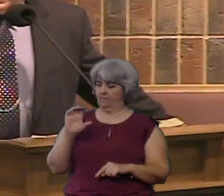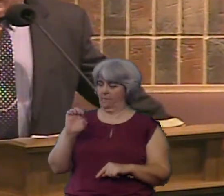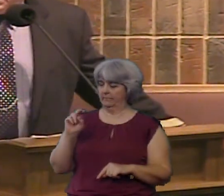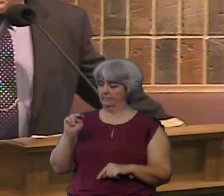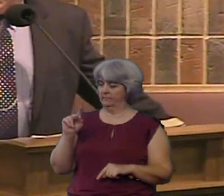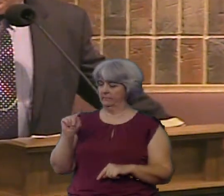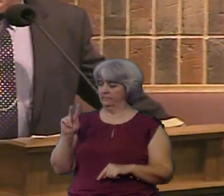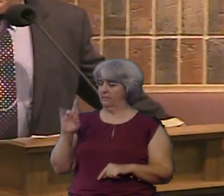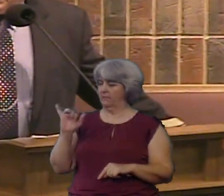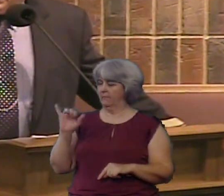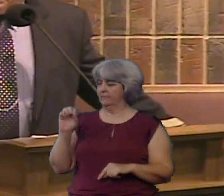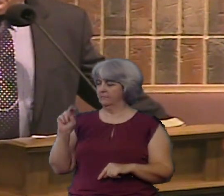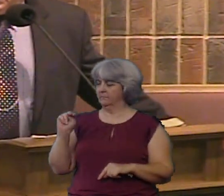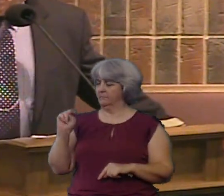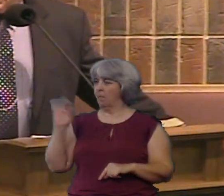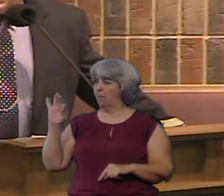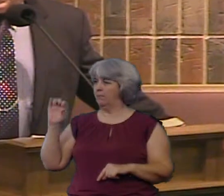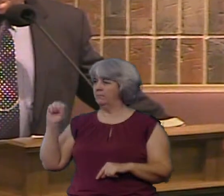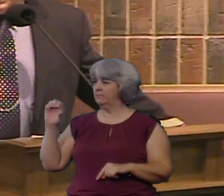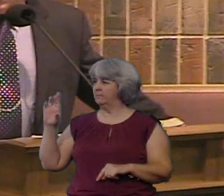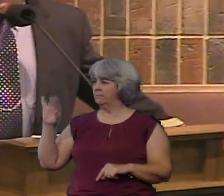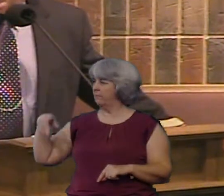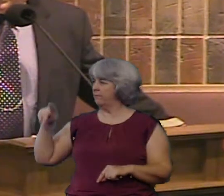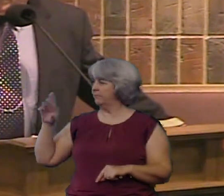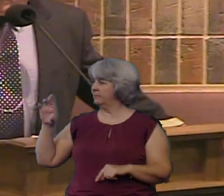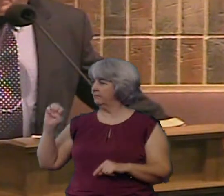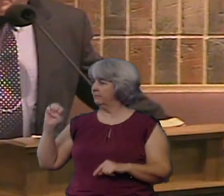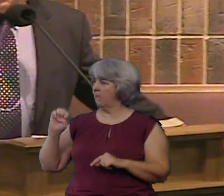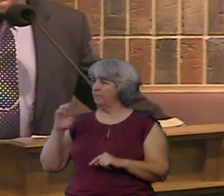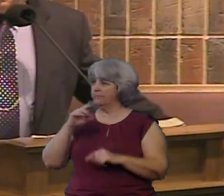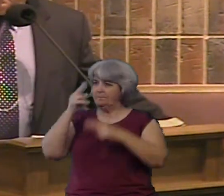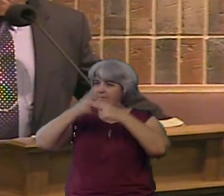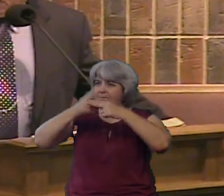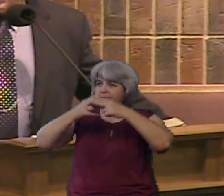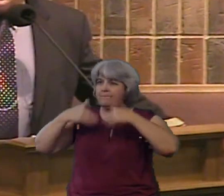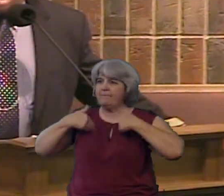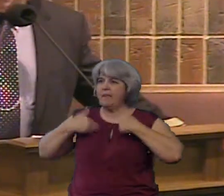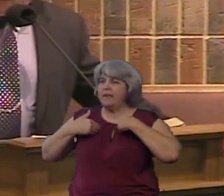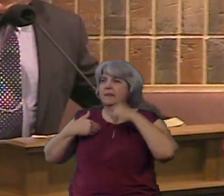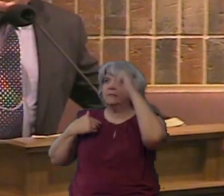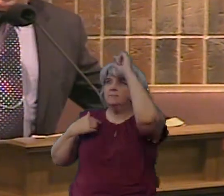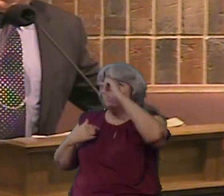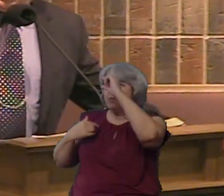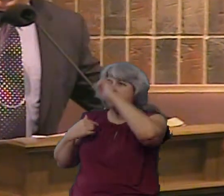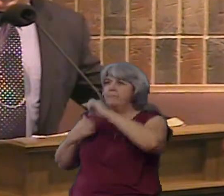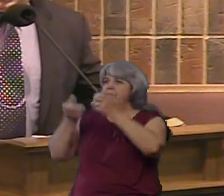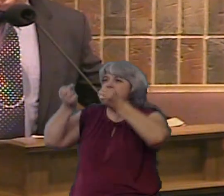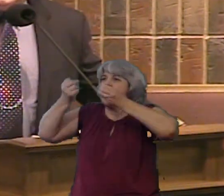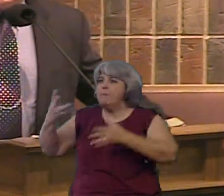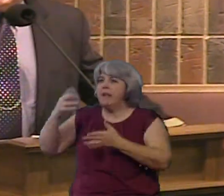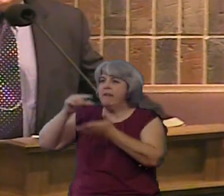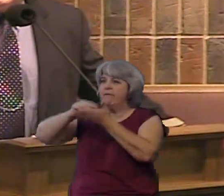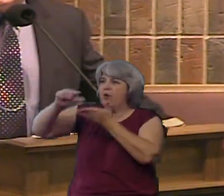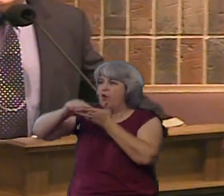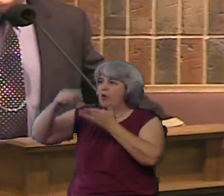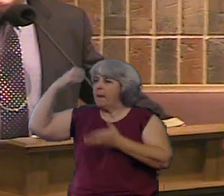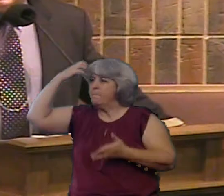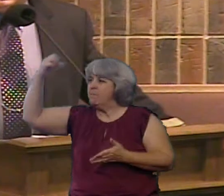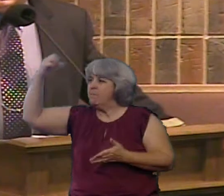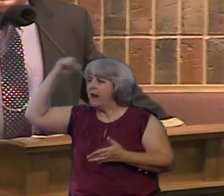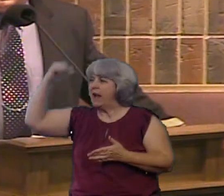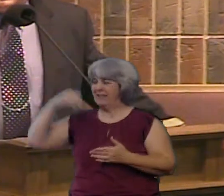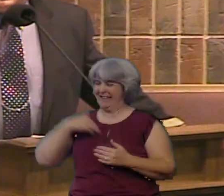and had names of the little youngsters in that group and their marks placed where they were climbing this mountain.